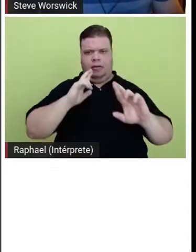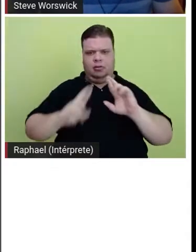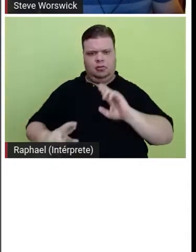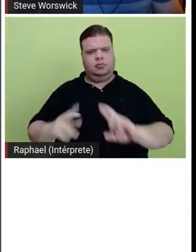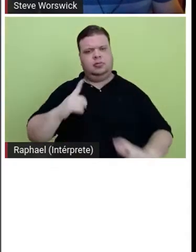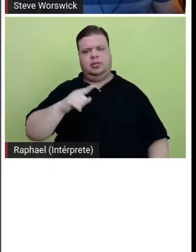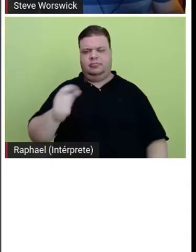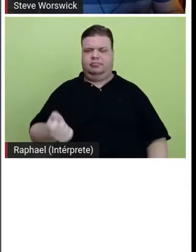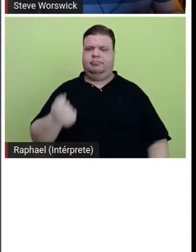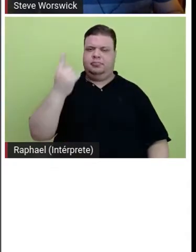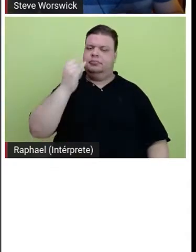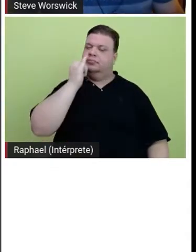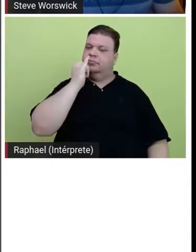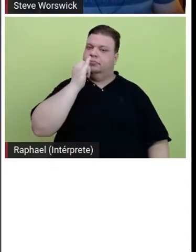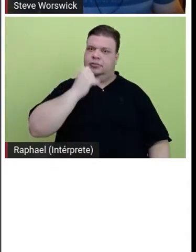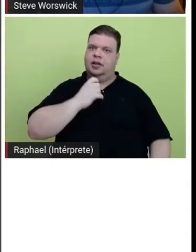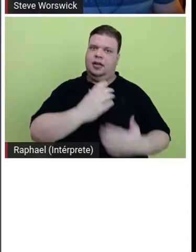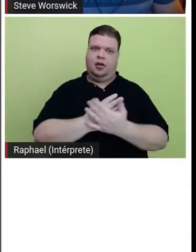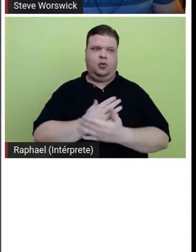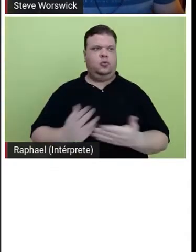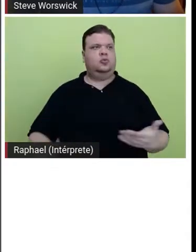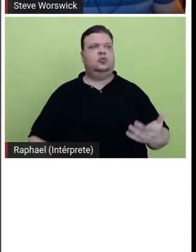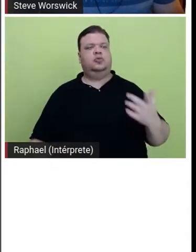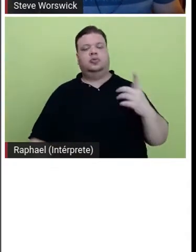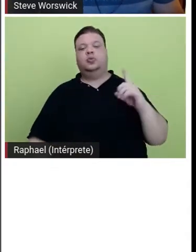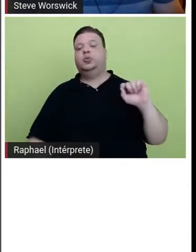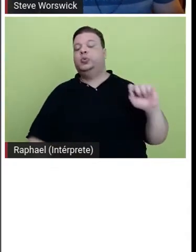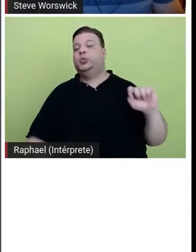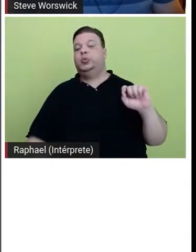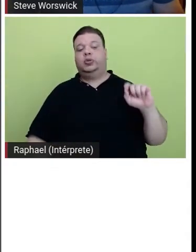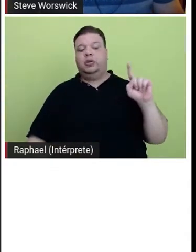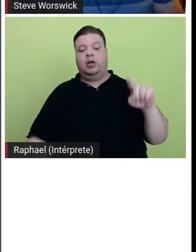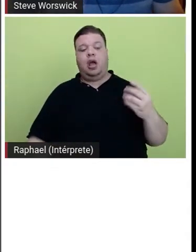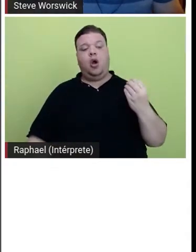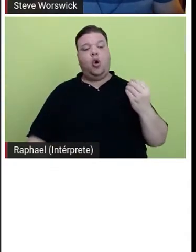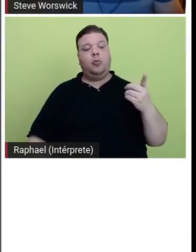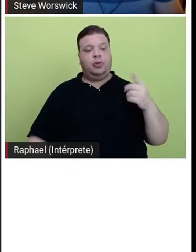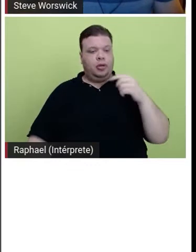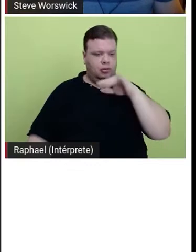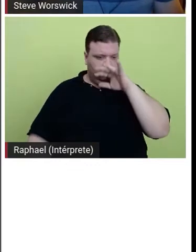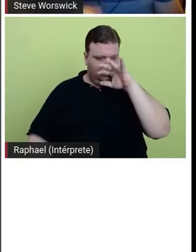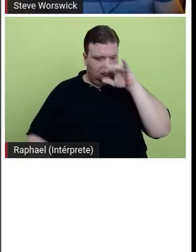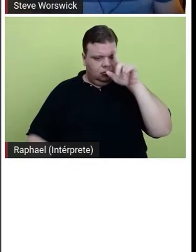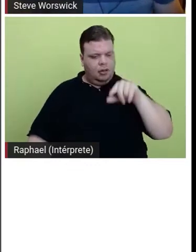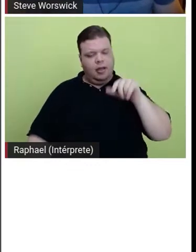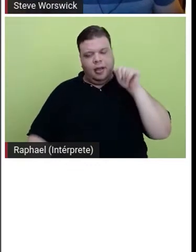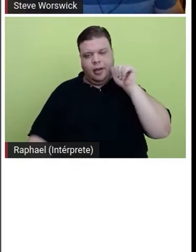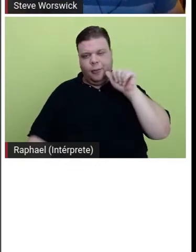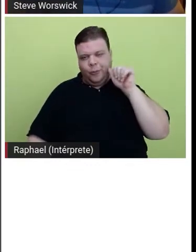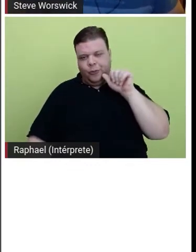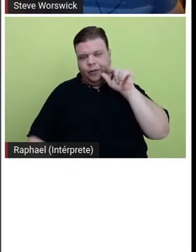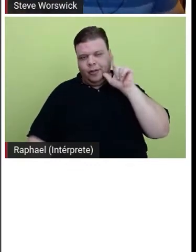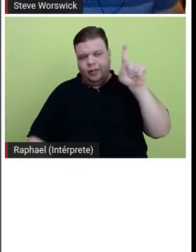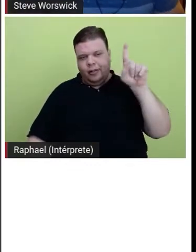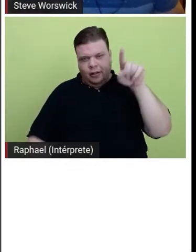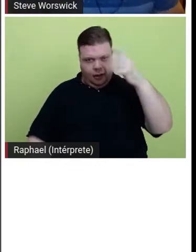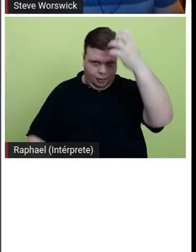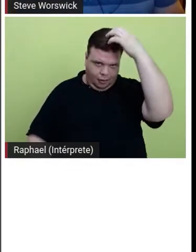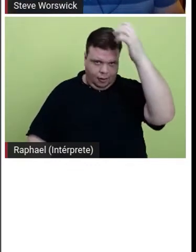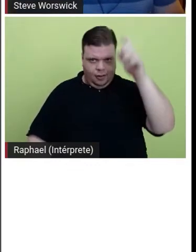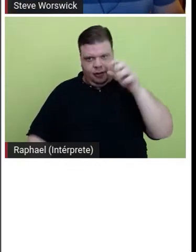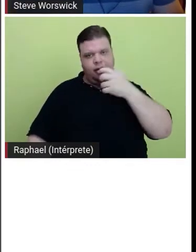bit of a surreal answer, but does kind of fit in, really. Now, just at the bottom there, there's an example which is bigger,